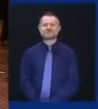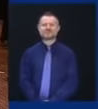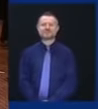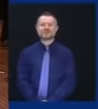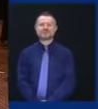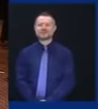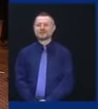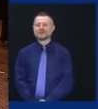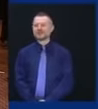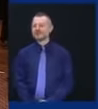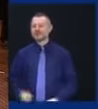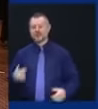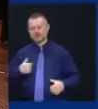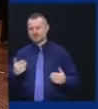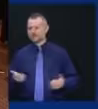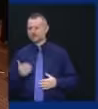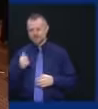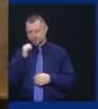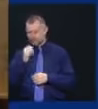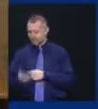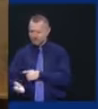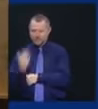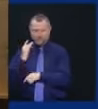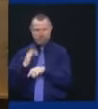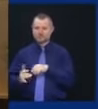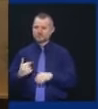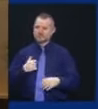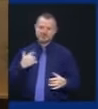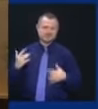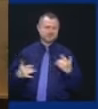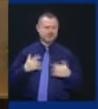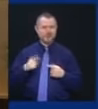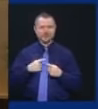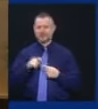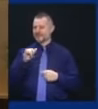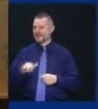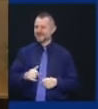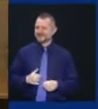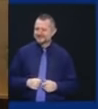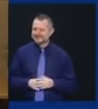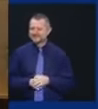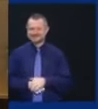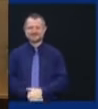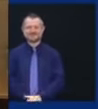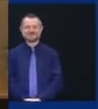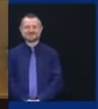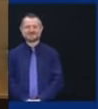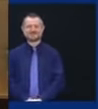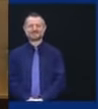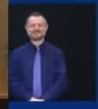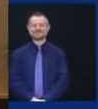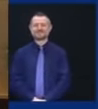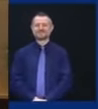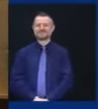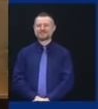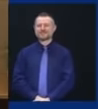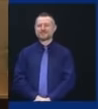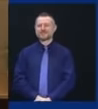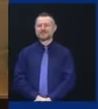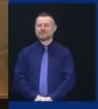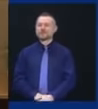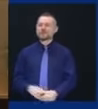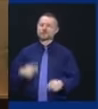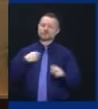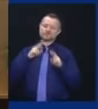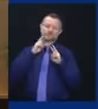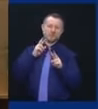I'll be here first thing in the morning to take it, and I'm just excited about that. We are looking forward to a